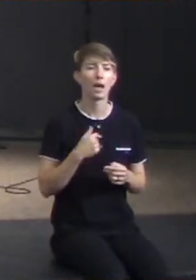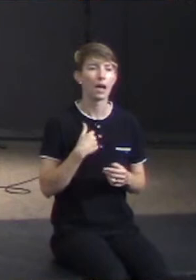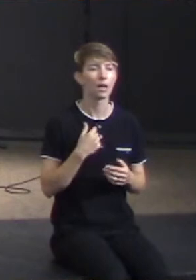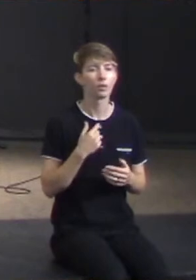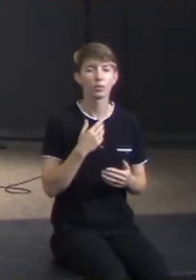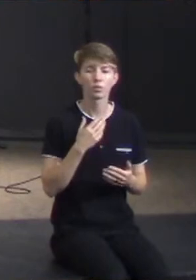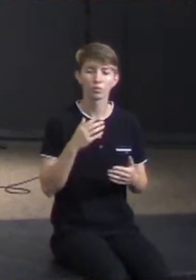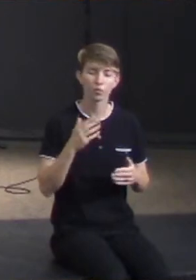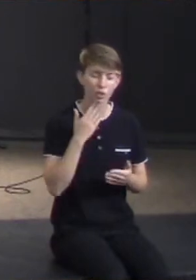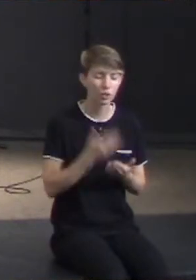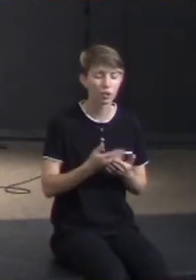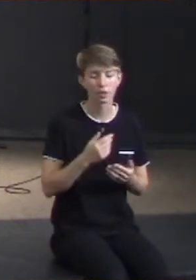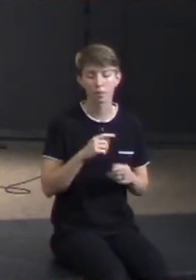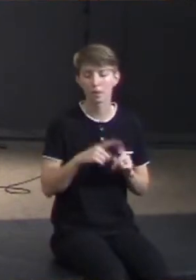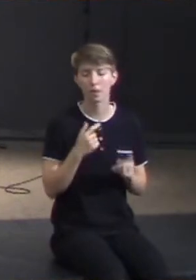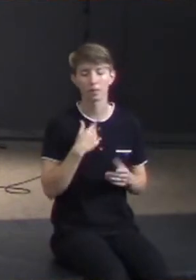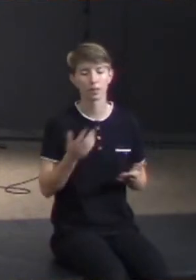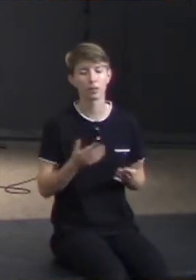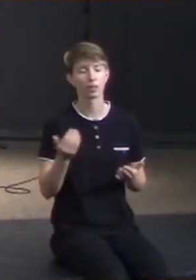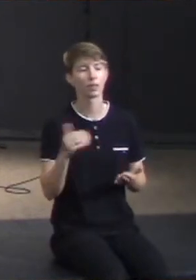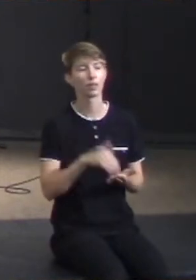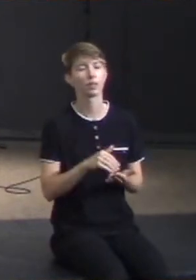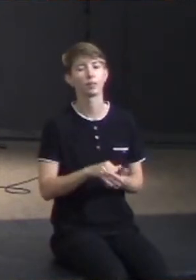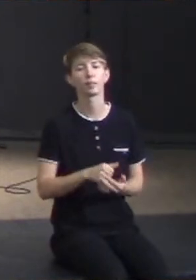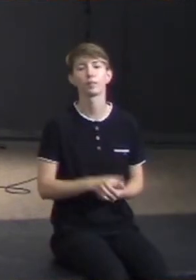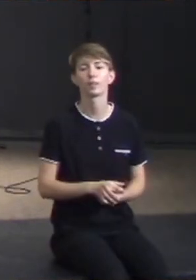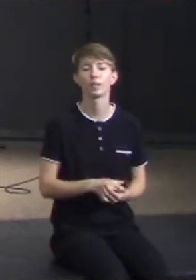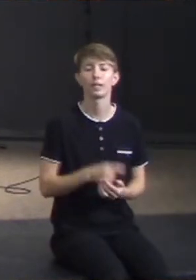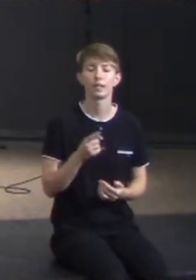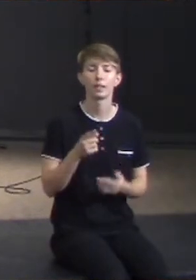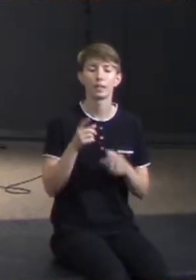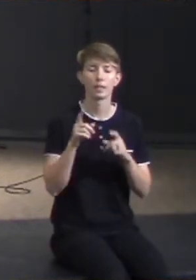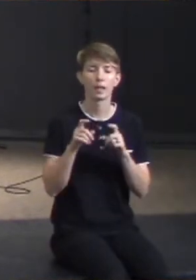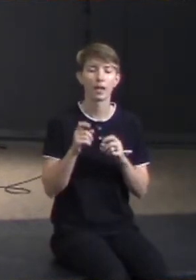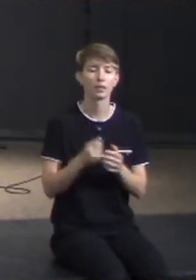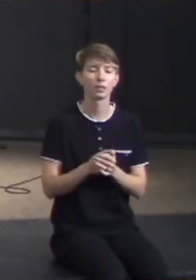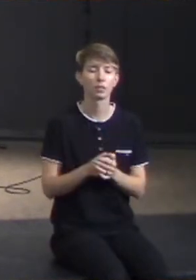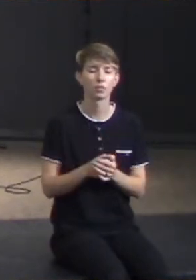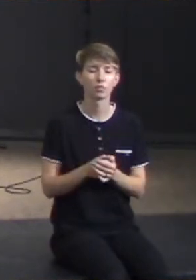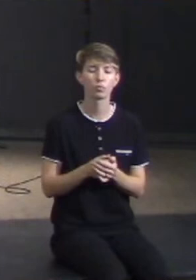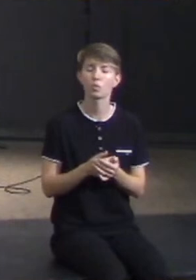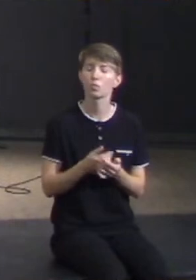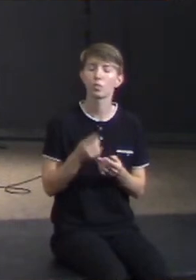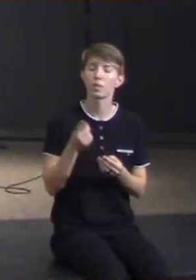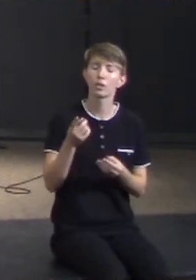And then he asked, "How about you? What do you do?"